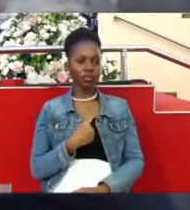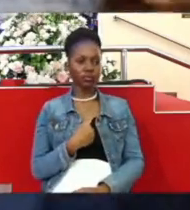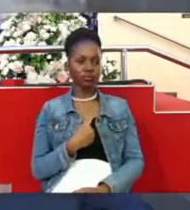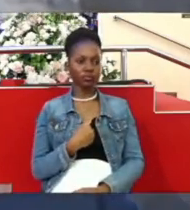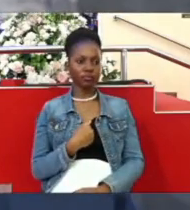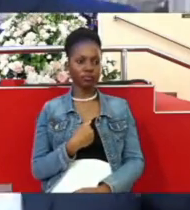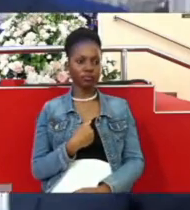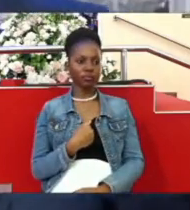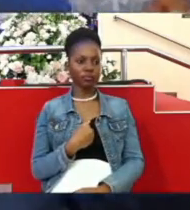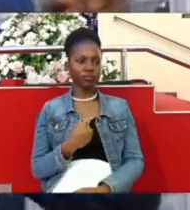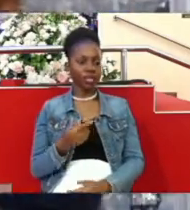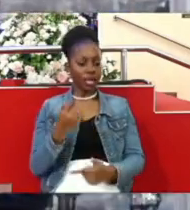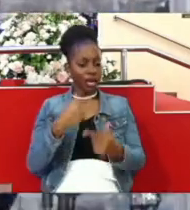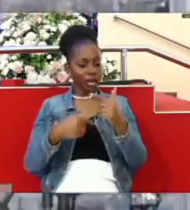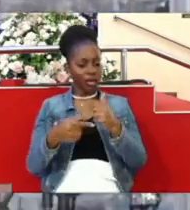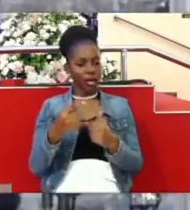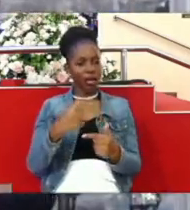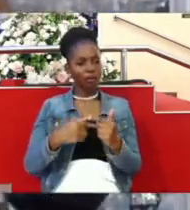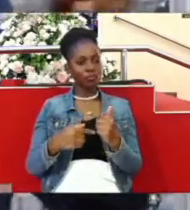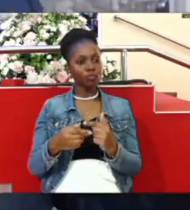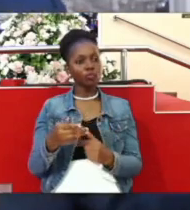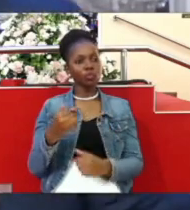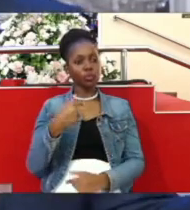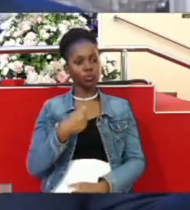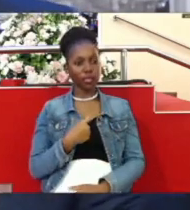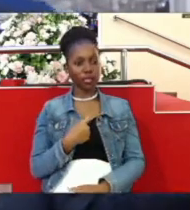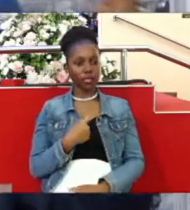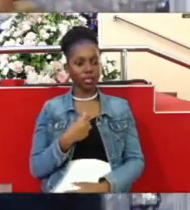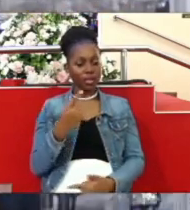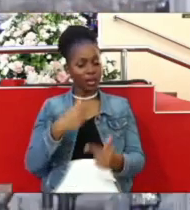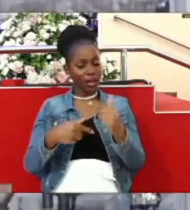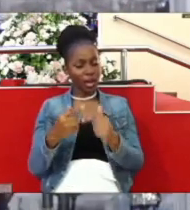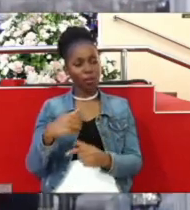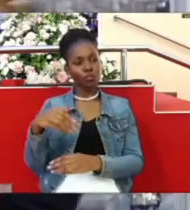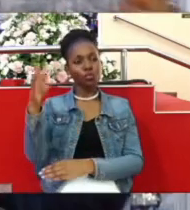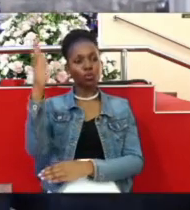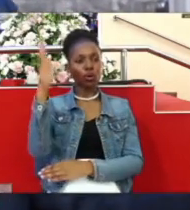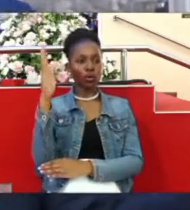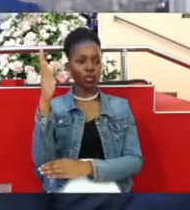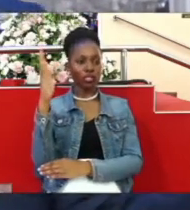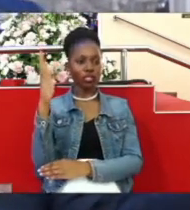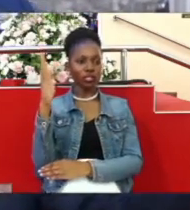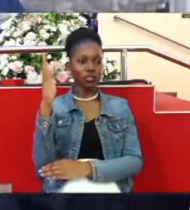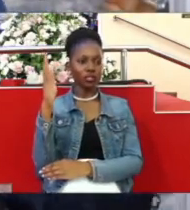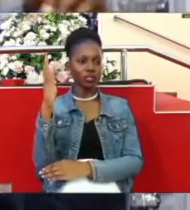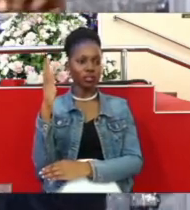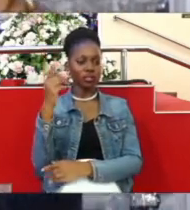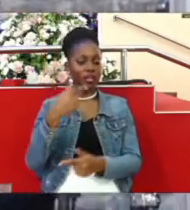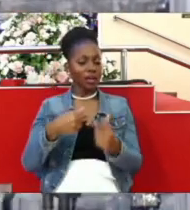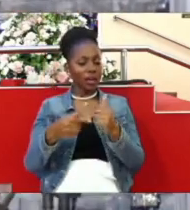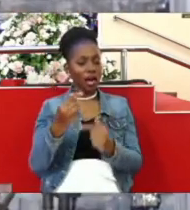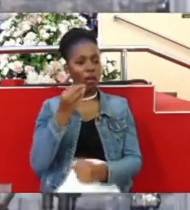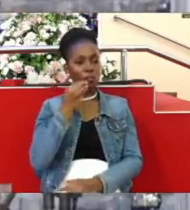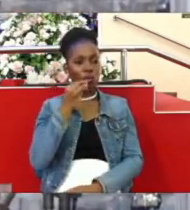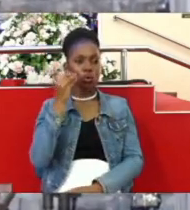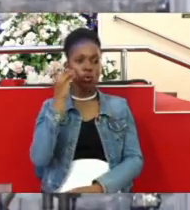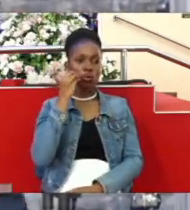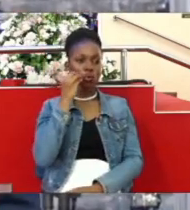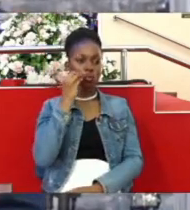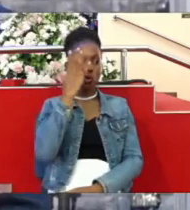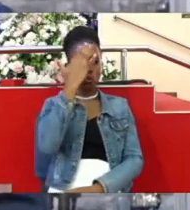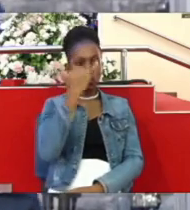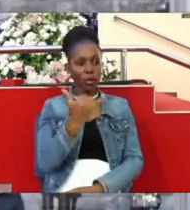Return back home. Return back home. Return back home. Because he has a plan for you.